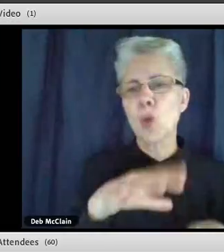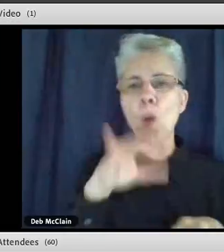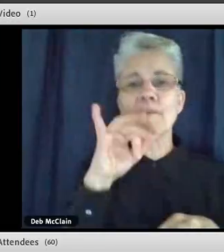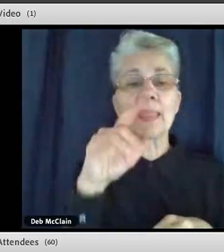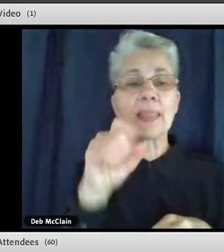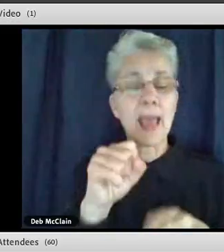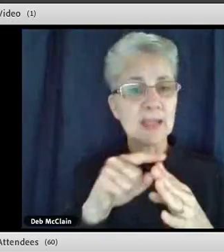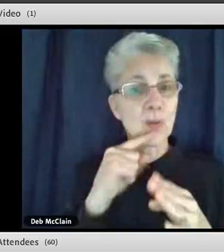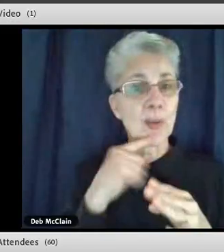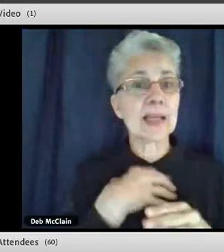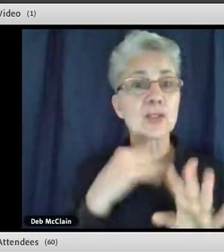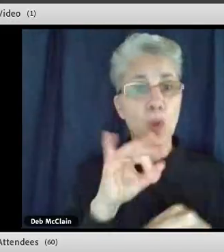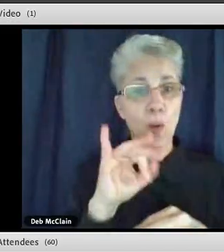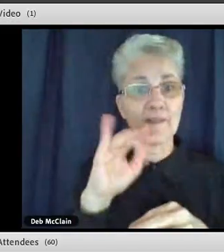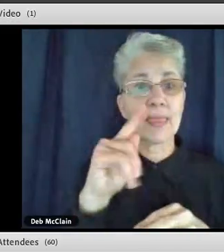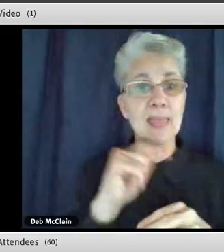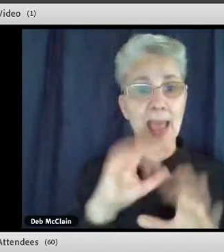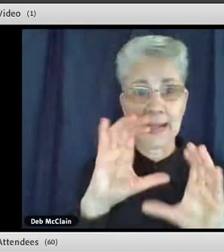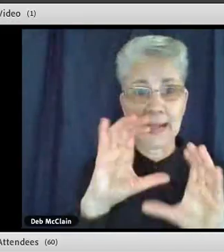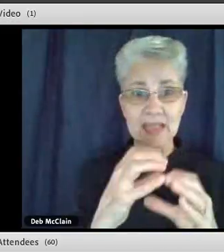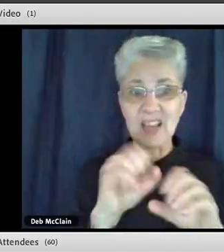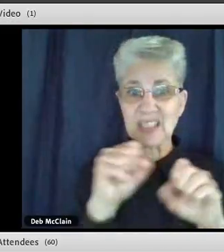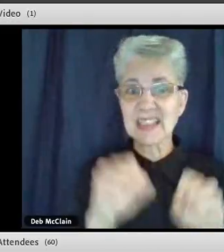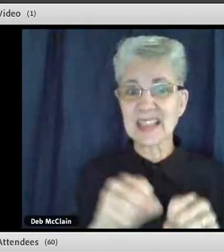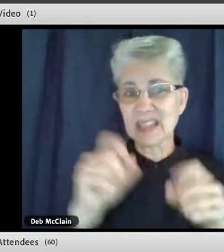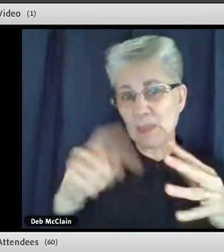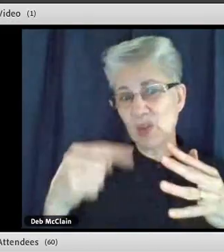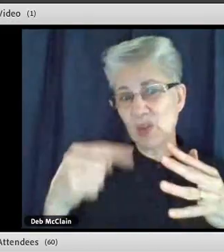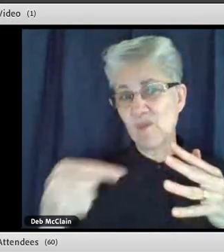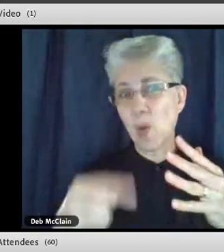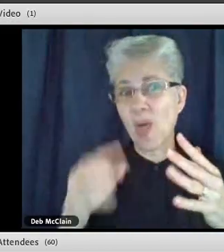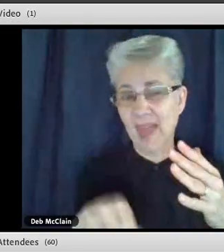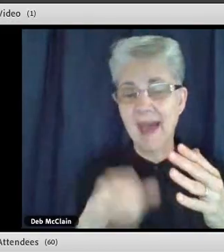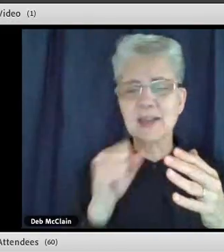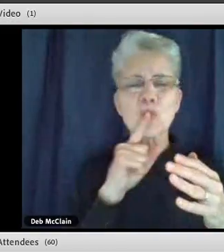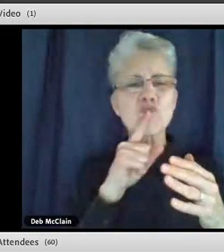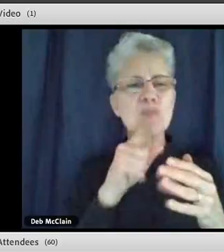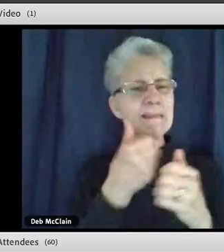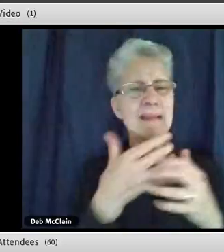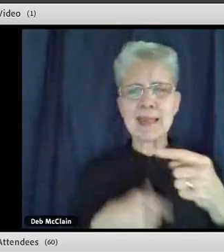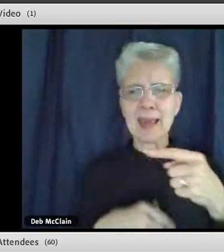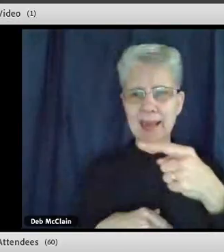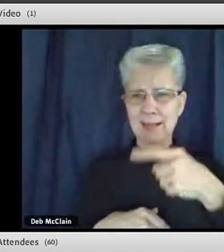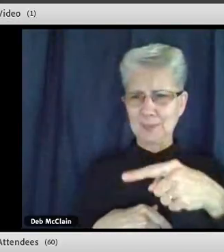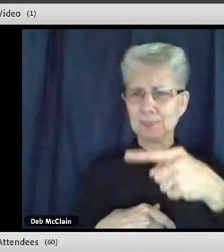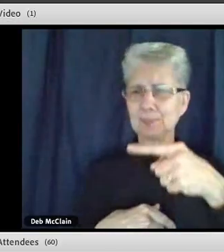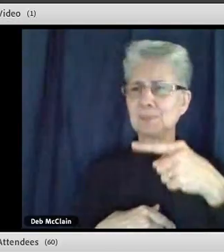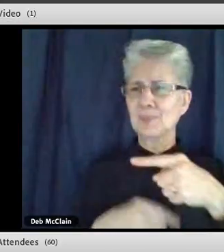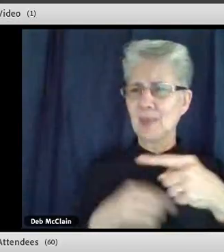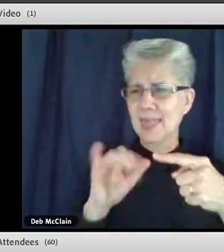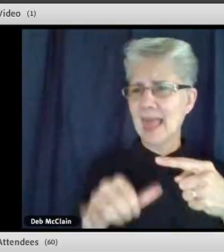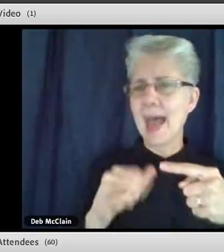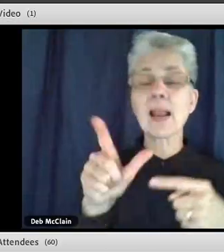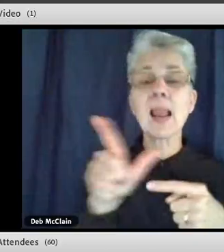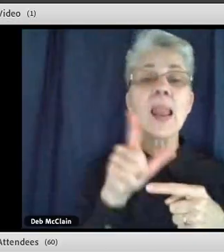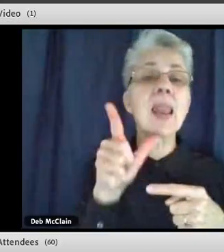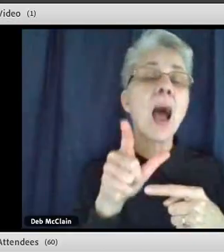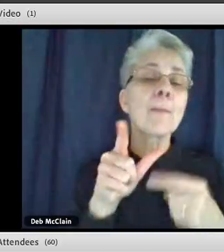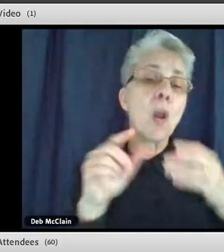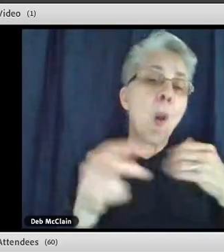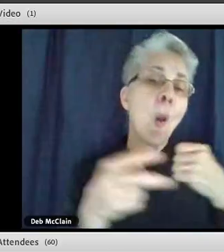snowflake classification system and so forth. So really anything that like a library, an archive, a